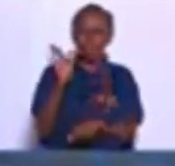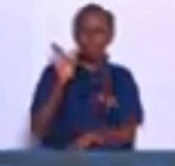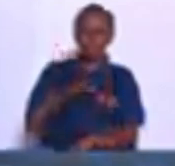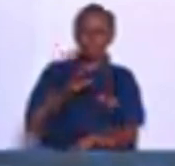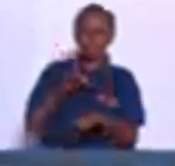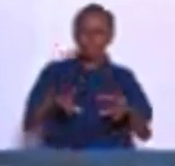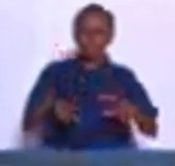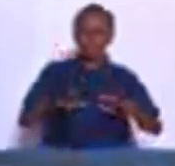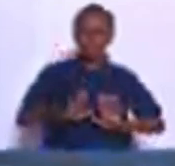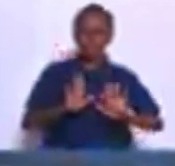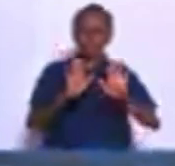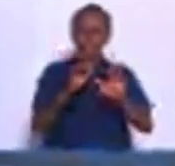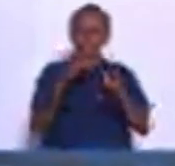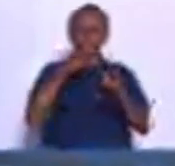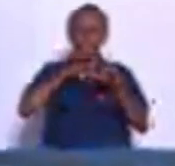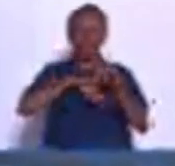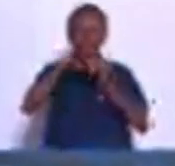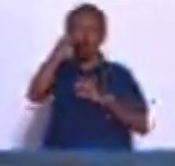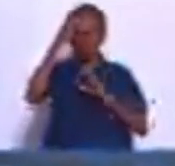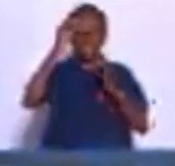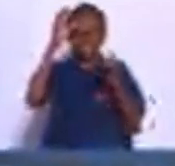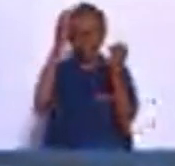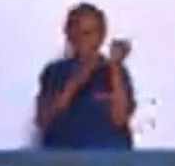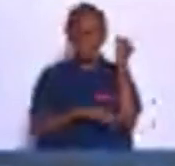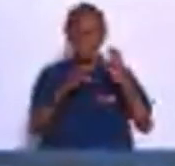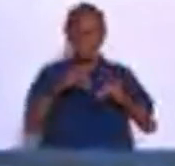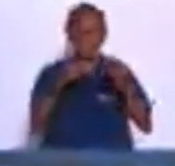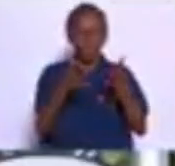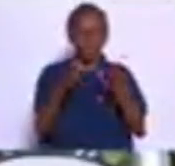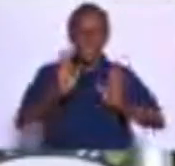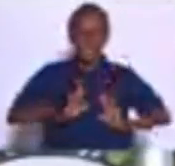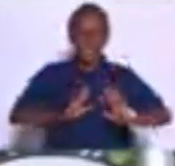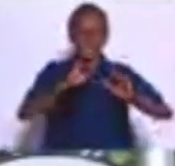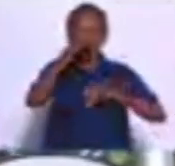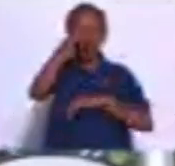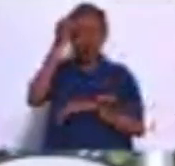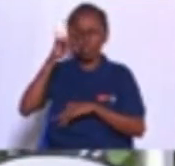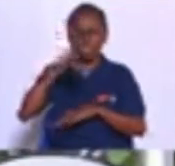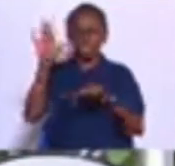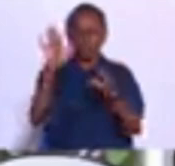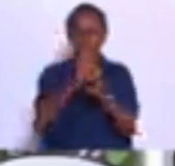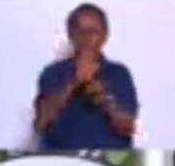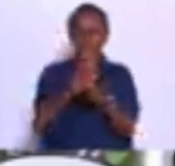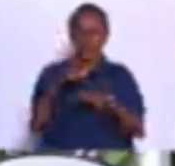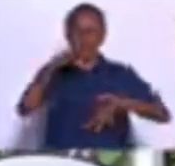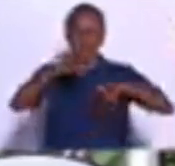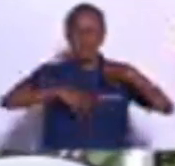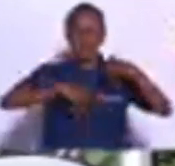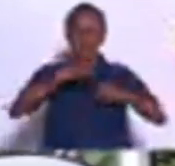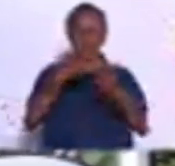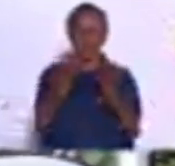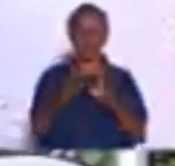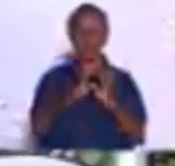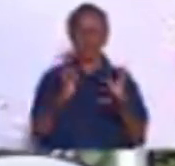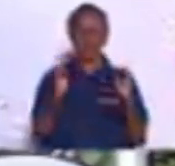leave their husband because he is a poor provider. They leave because he does not fulfill her emotional needs.